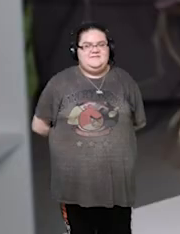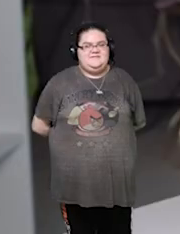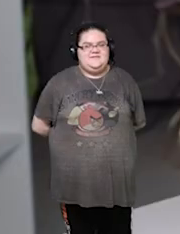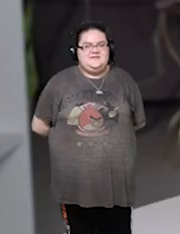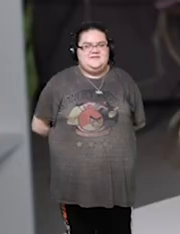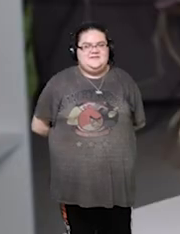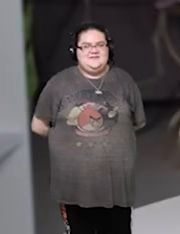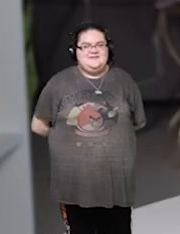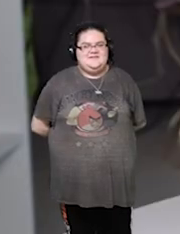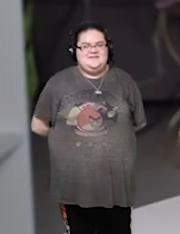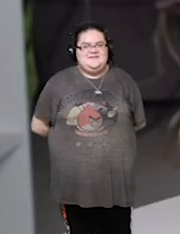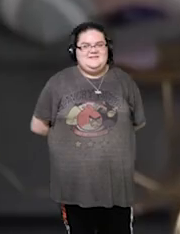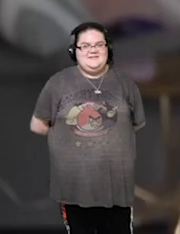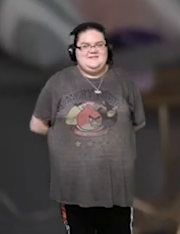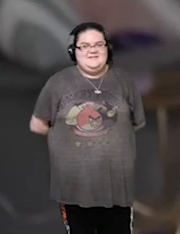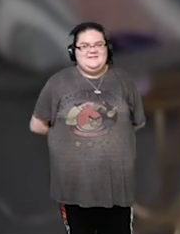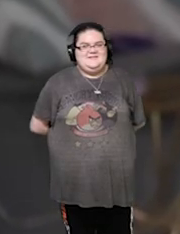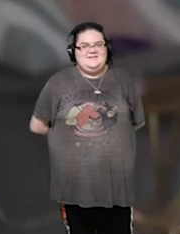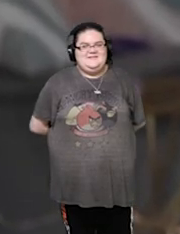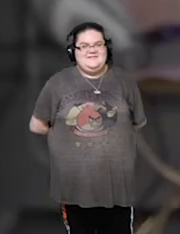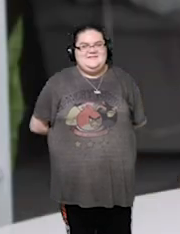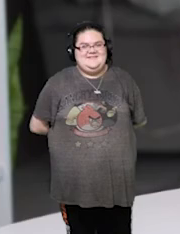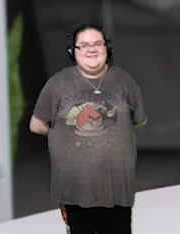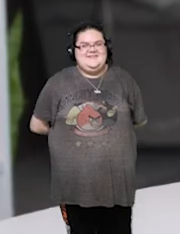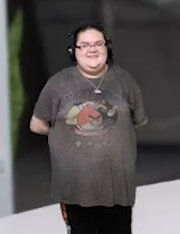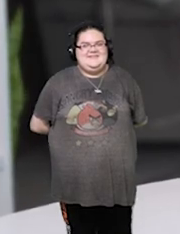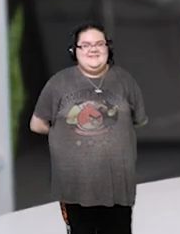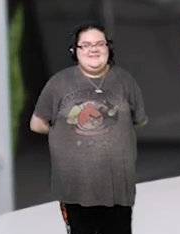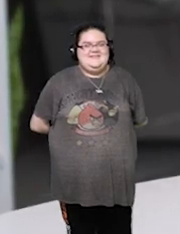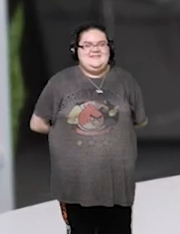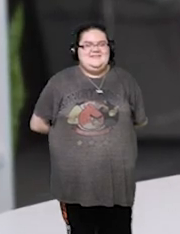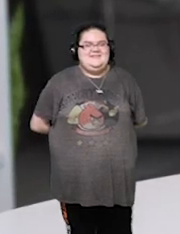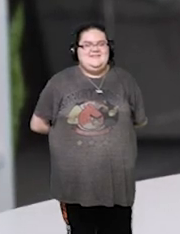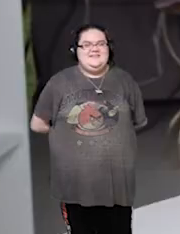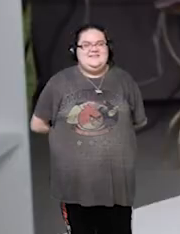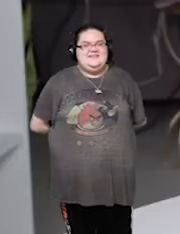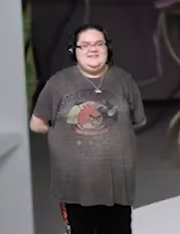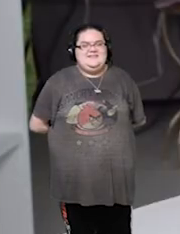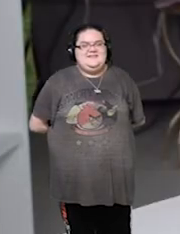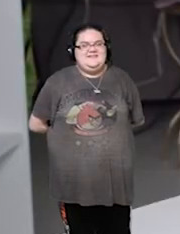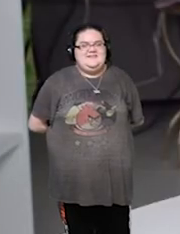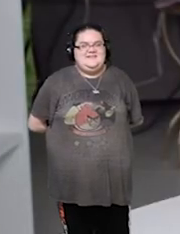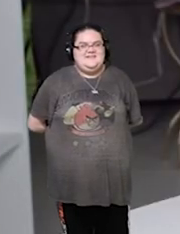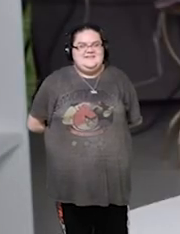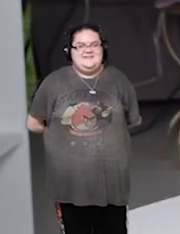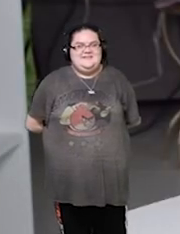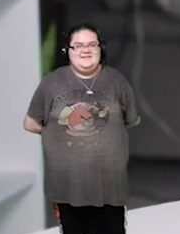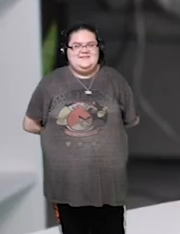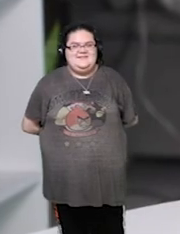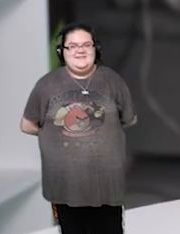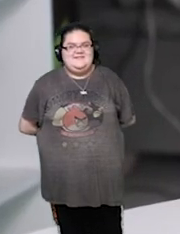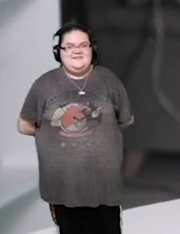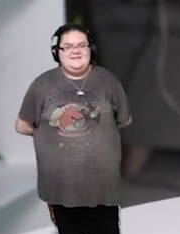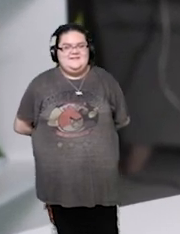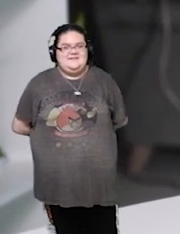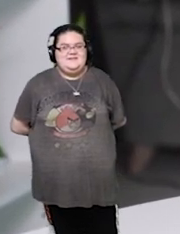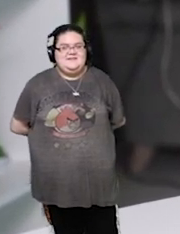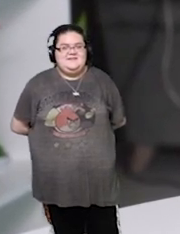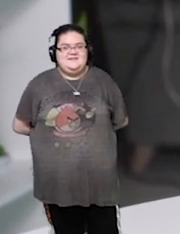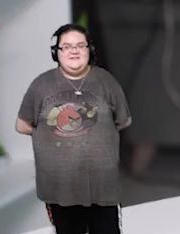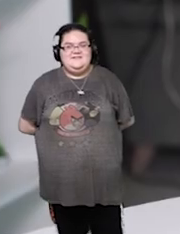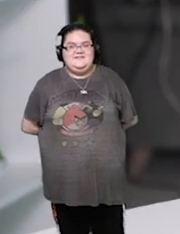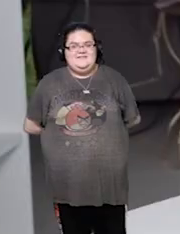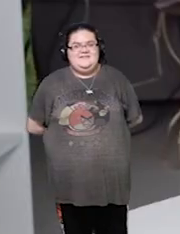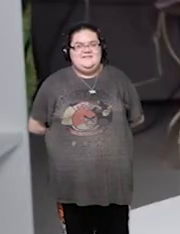Not your size. It's not my size. I'm good at this game though. Balenciaga, you got these? Well, but, but you want these? They're not even in my size, they're a